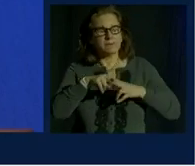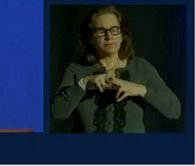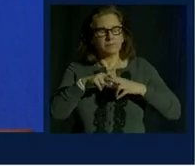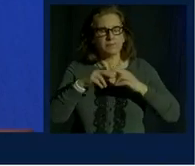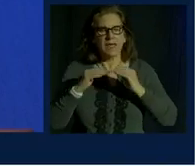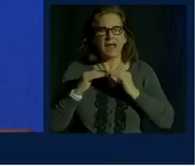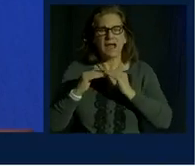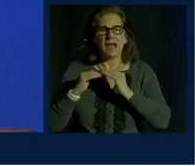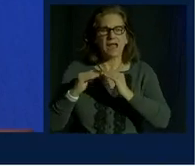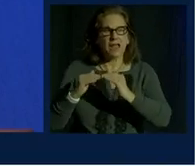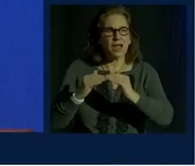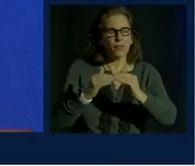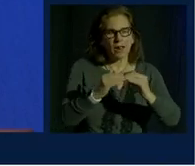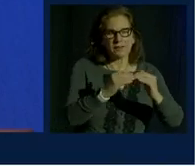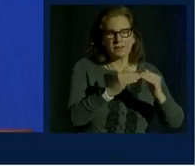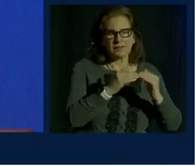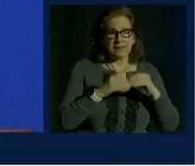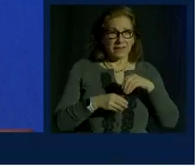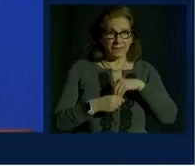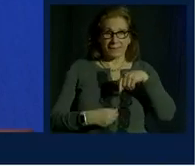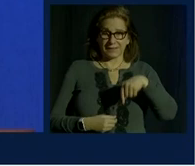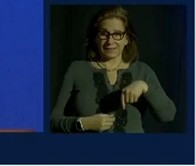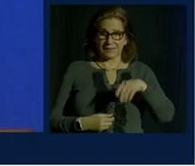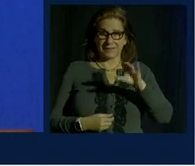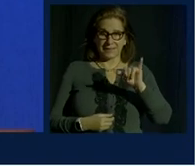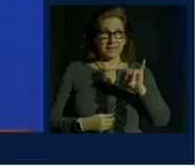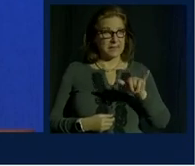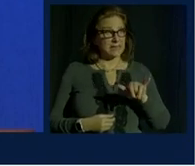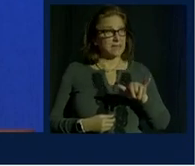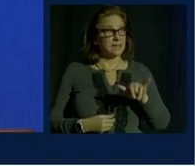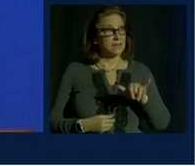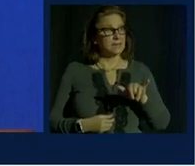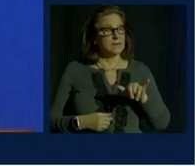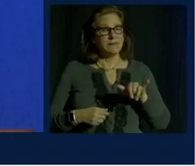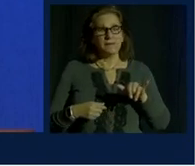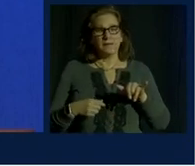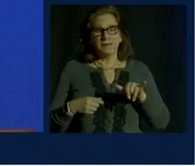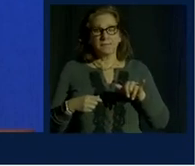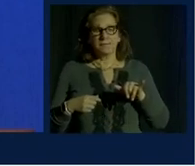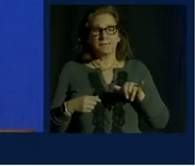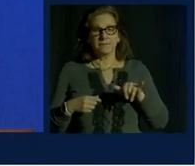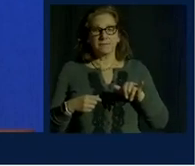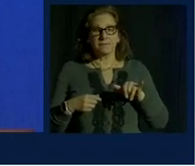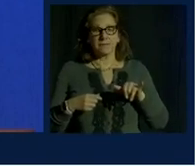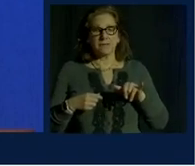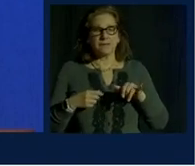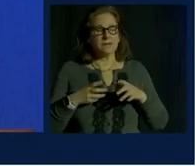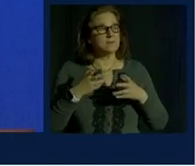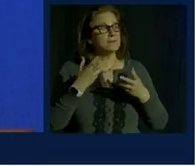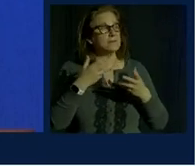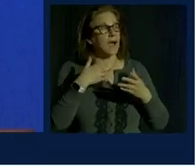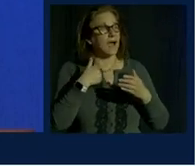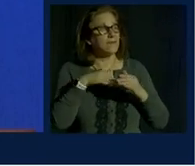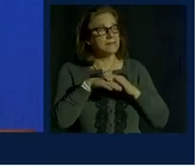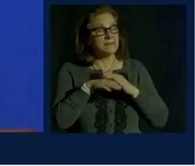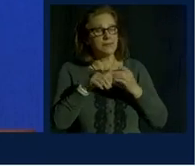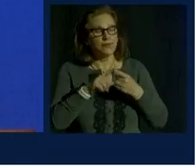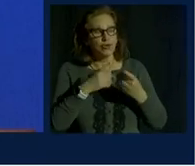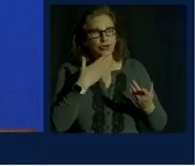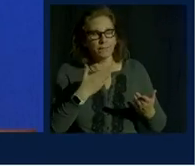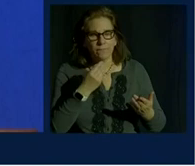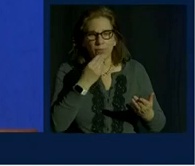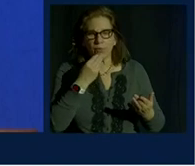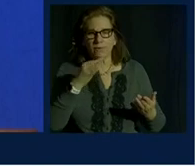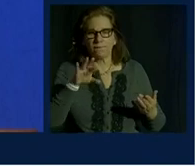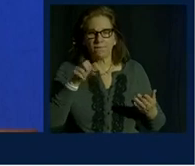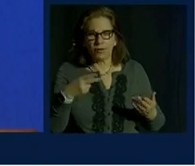food, community services, and retail, or ensuring equitable access to district development opportunities. Mayor